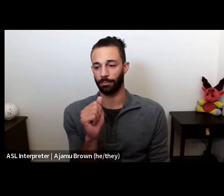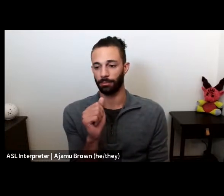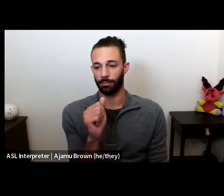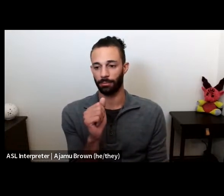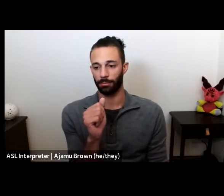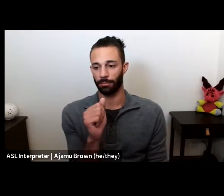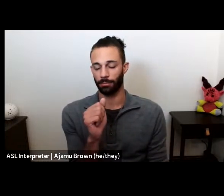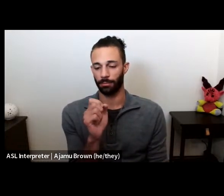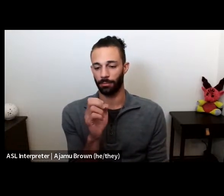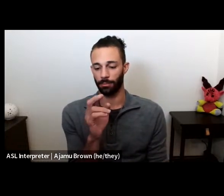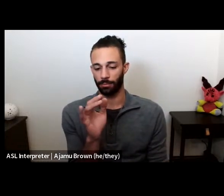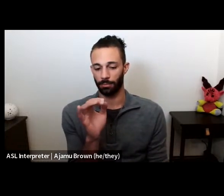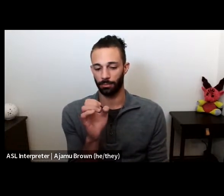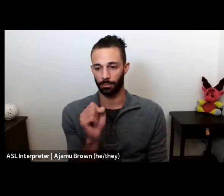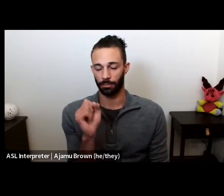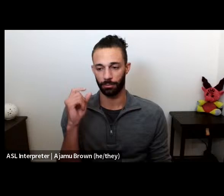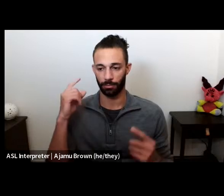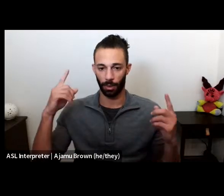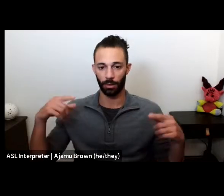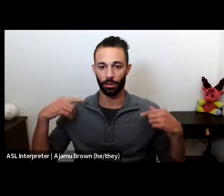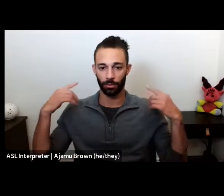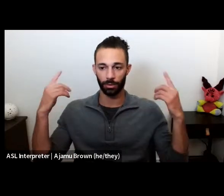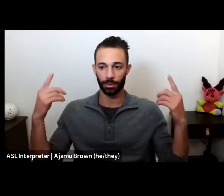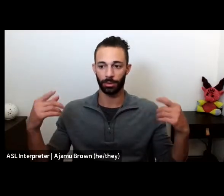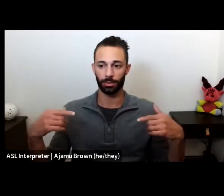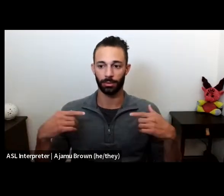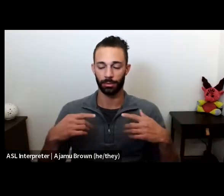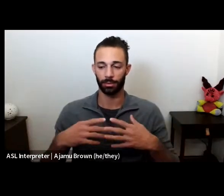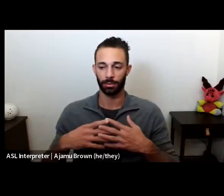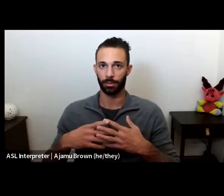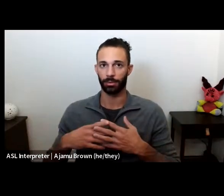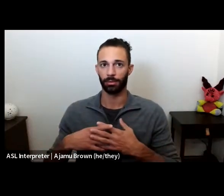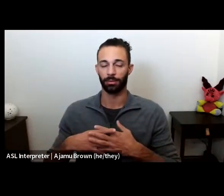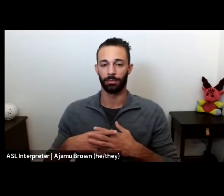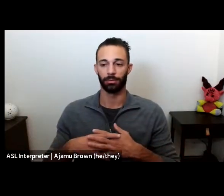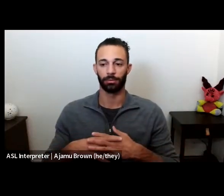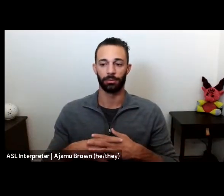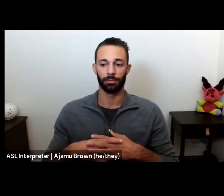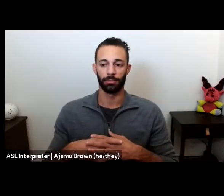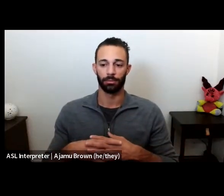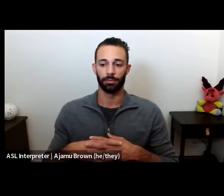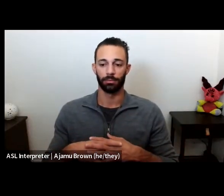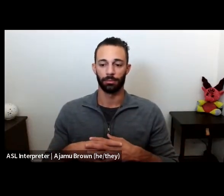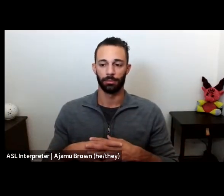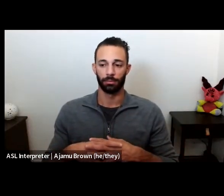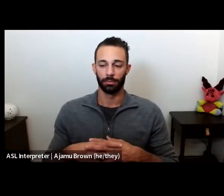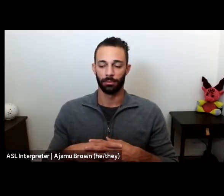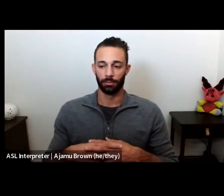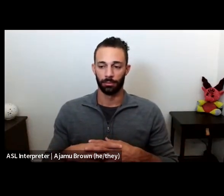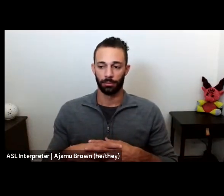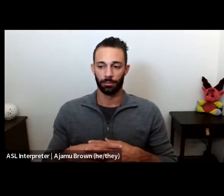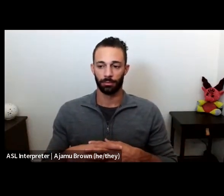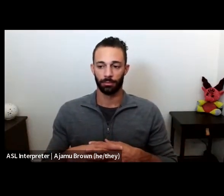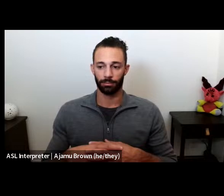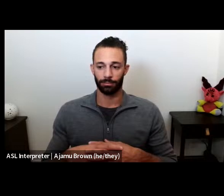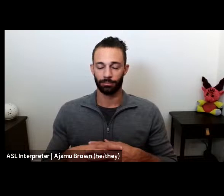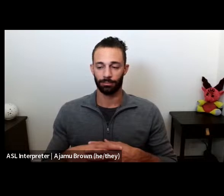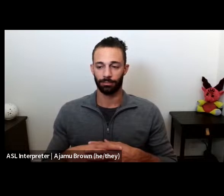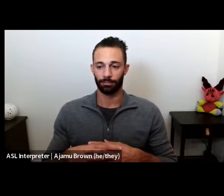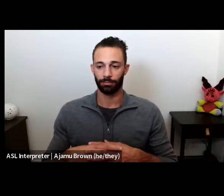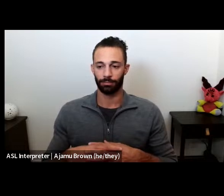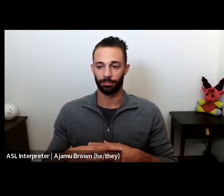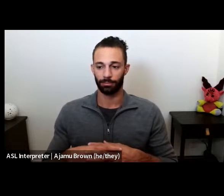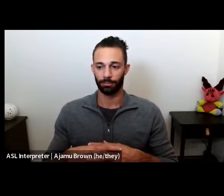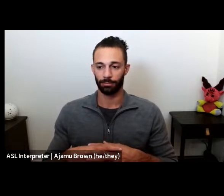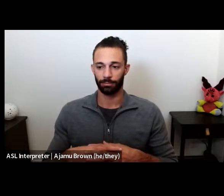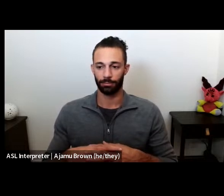it. Aries was, where did we start? I love reading stuff falls out of my